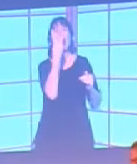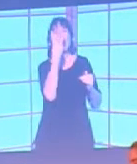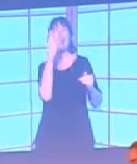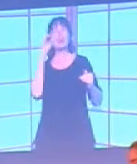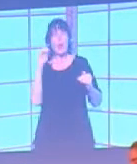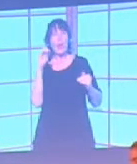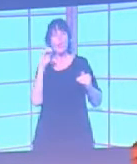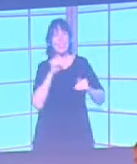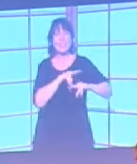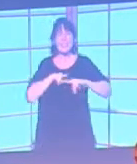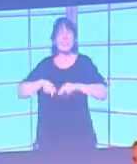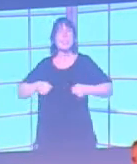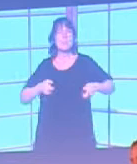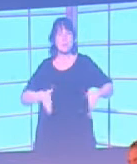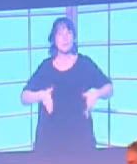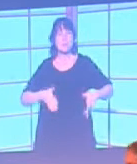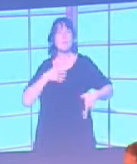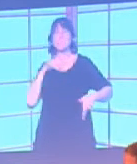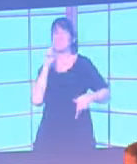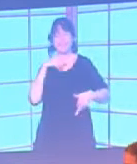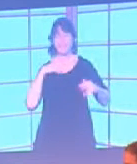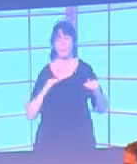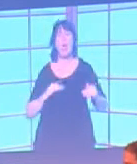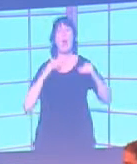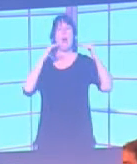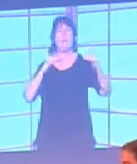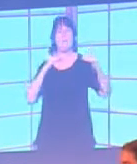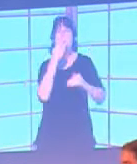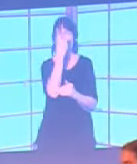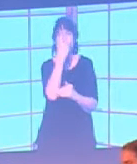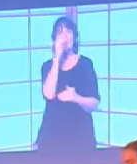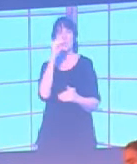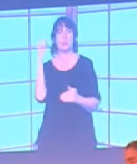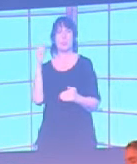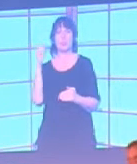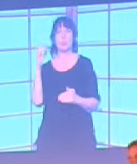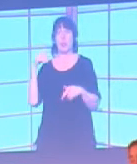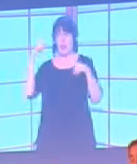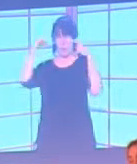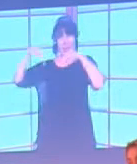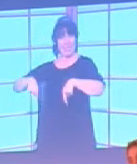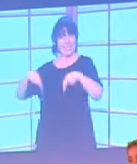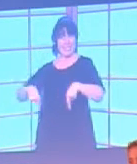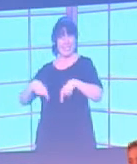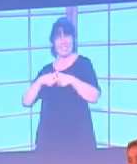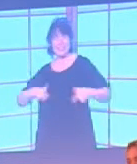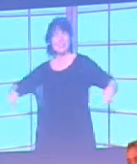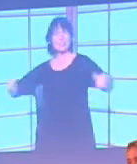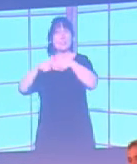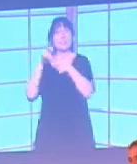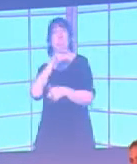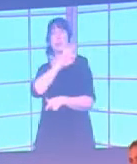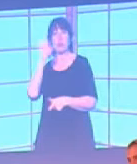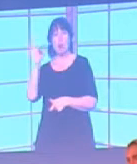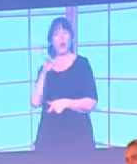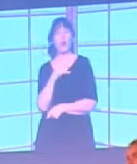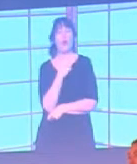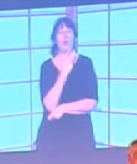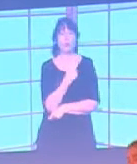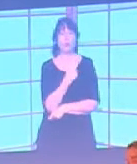in Lille. We raised it up to 300. For Stade de France, we had 290